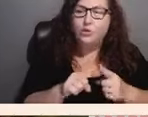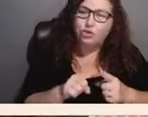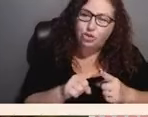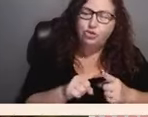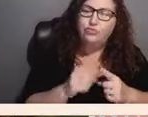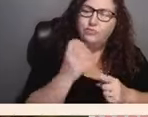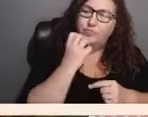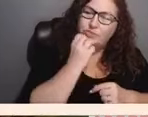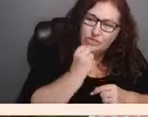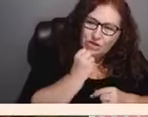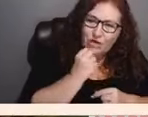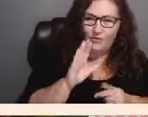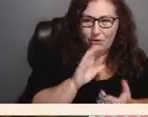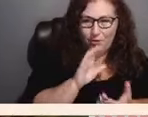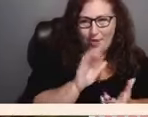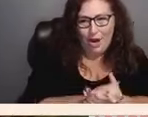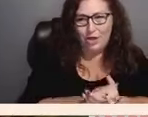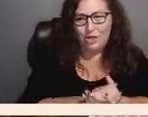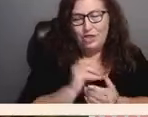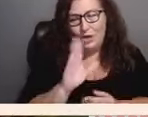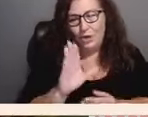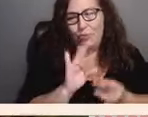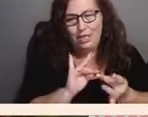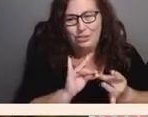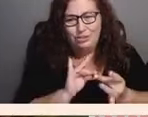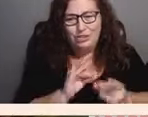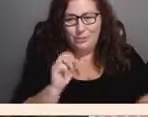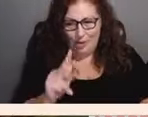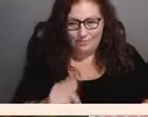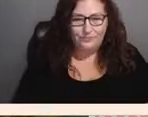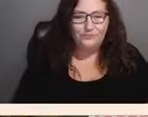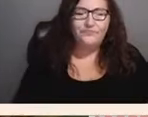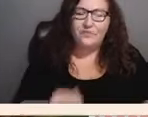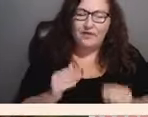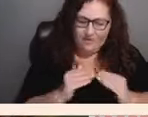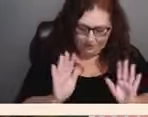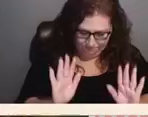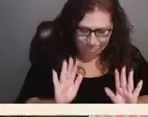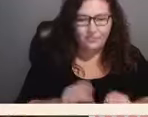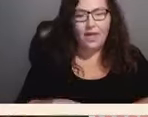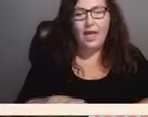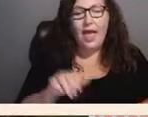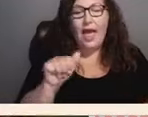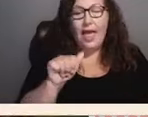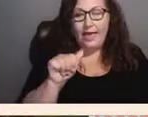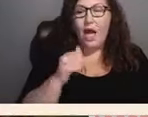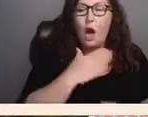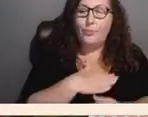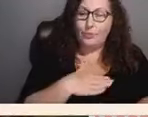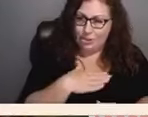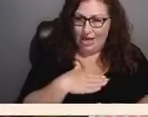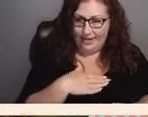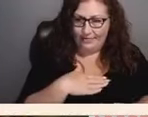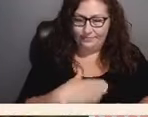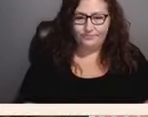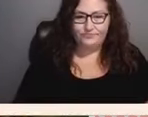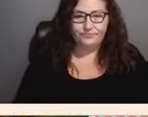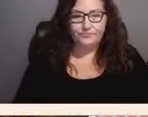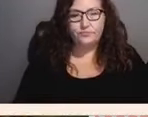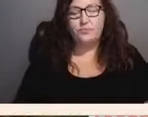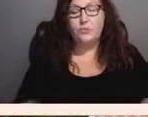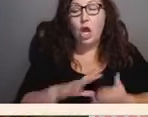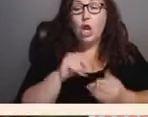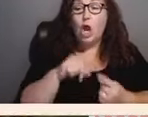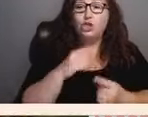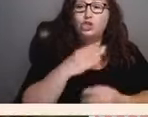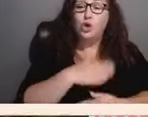preserve your marriage and your relationship. Okay? Fair enough. A, appreciate. Learn to appreciate